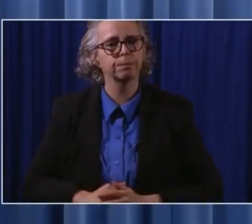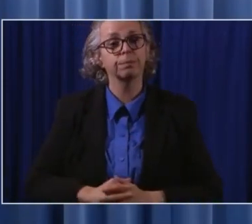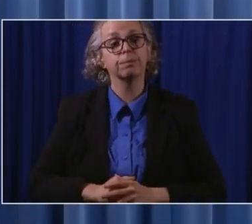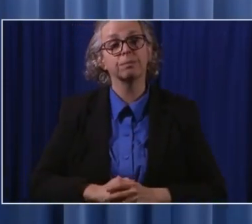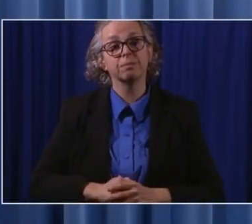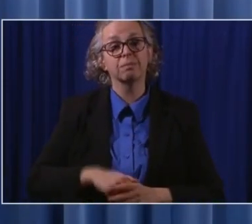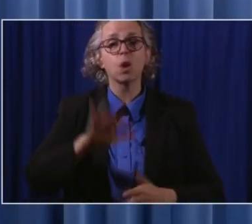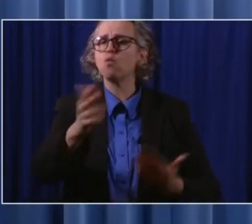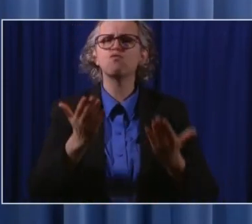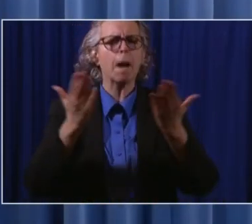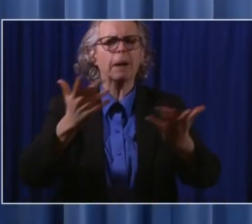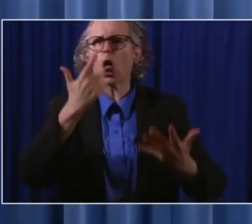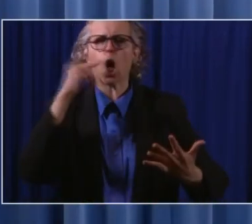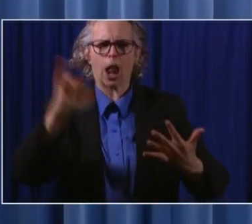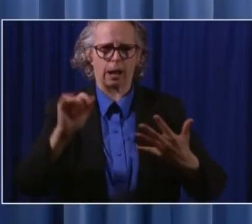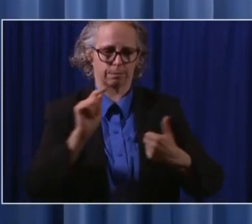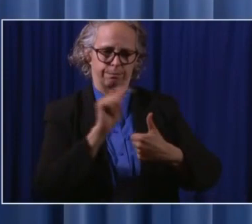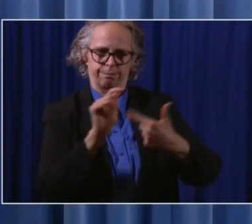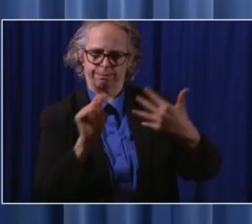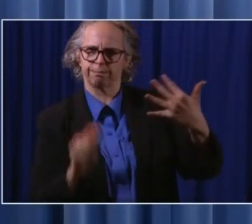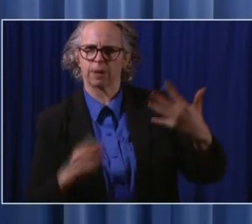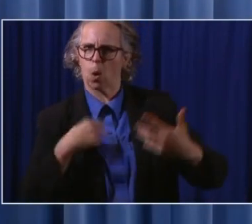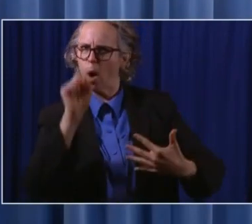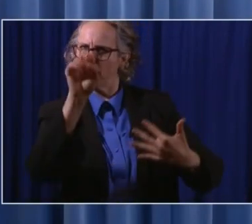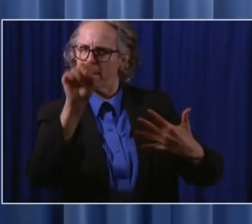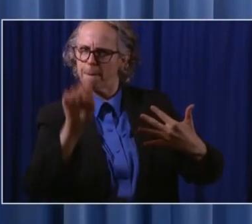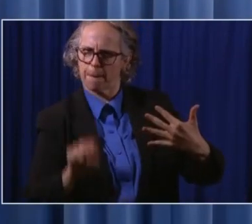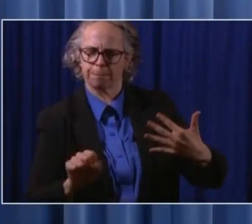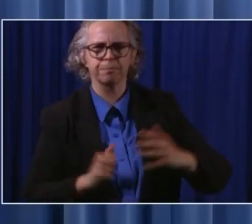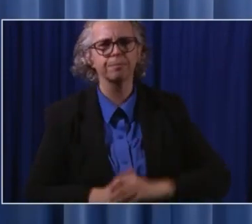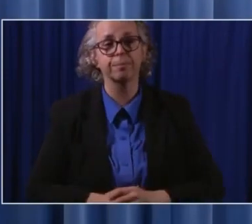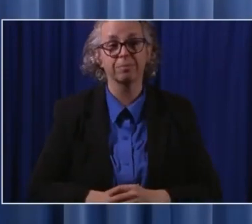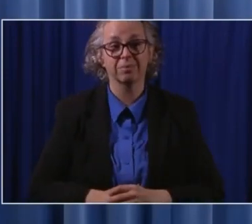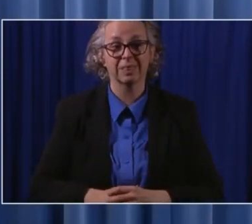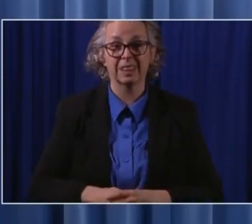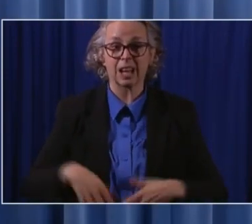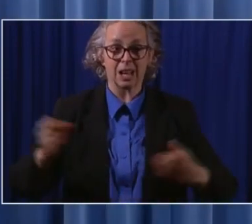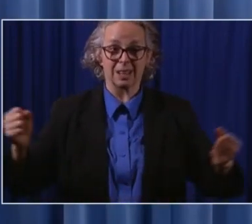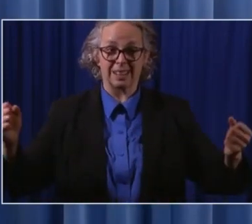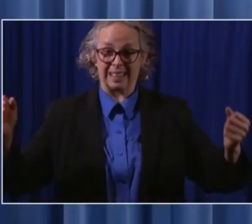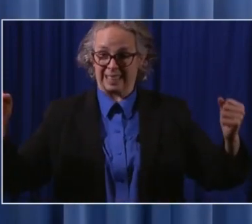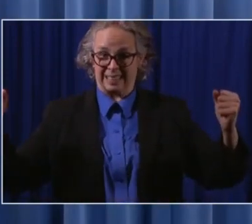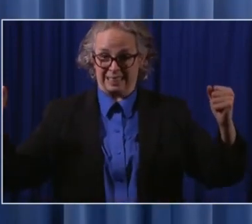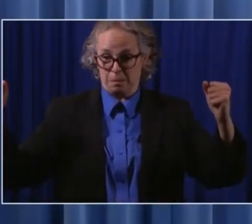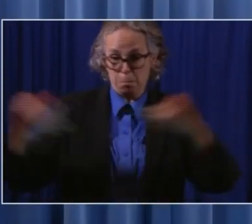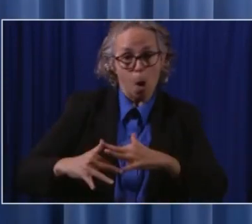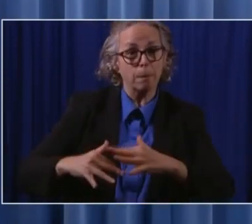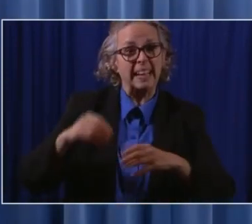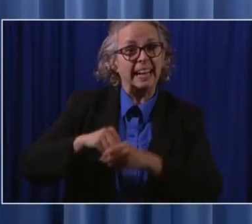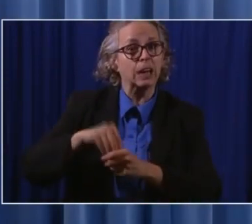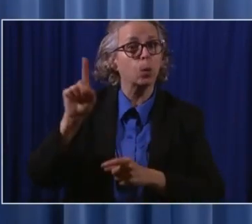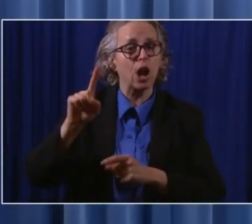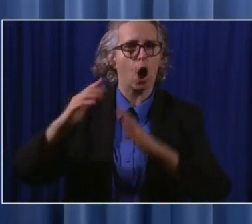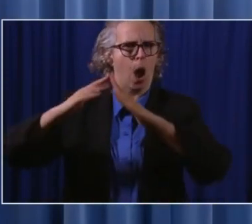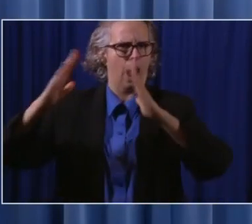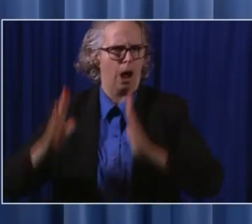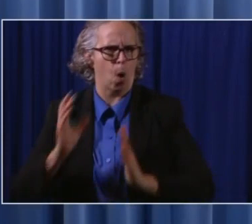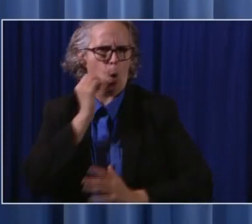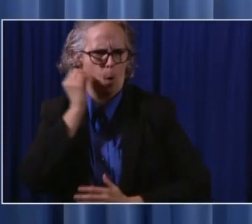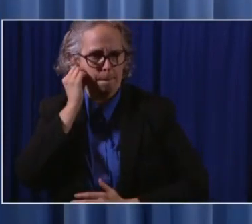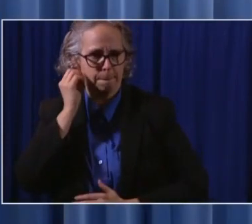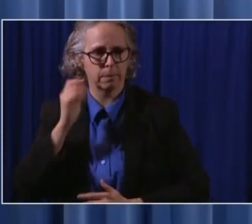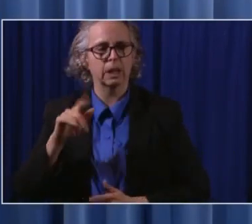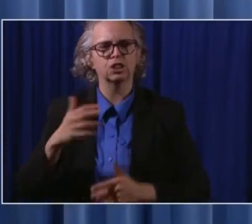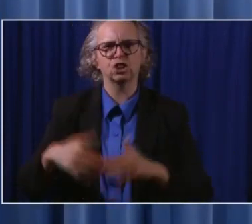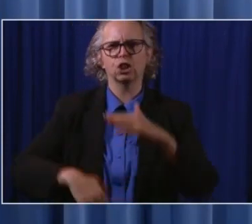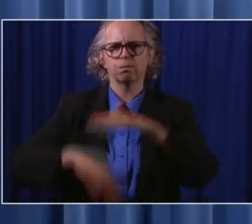to gatherings. 1, gatherings at a household or family residence should be limited to close friends and